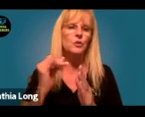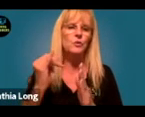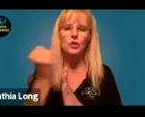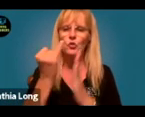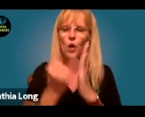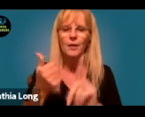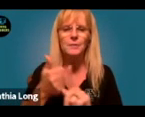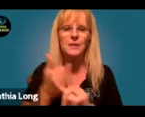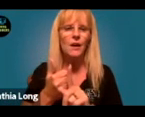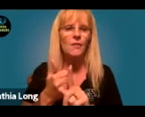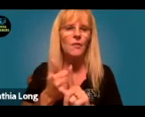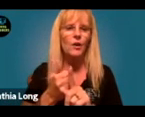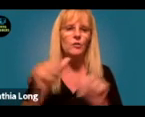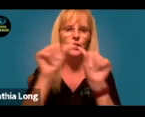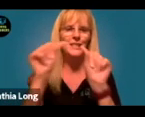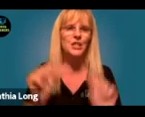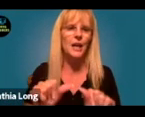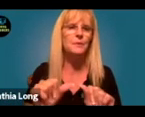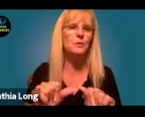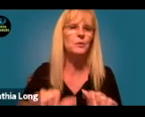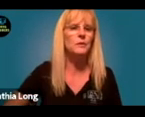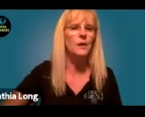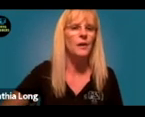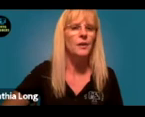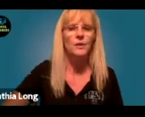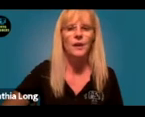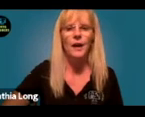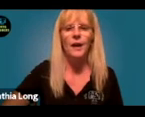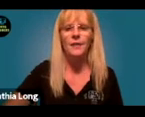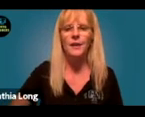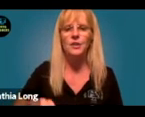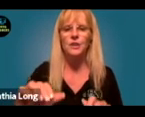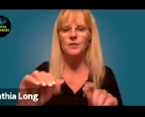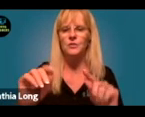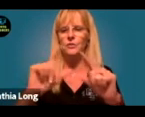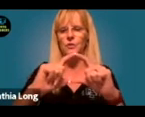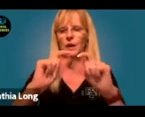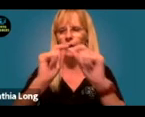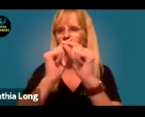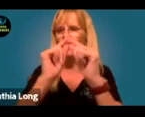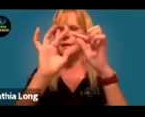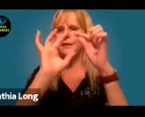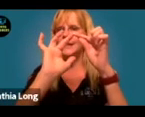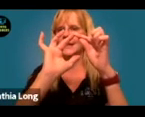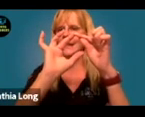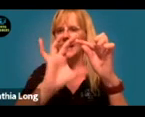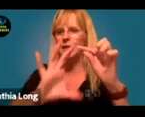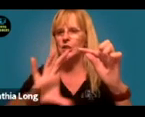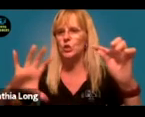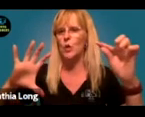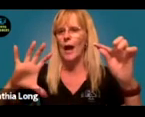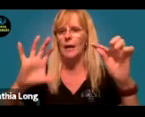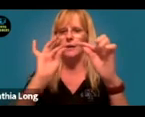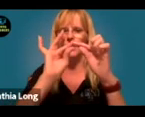either choose to draw it themselves or go to the shape tool and then just, it literally, it's a click